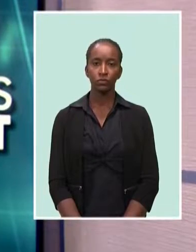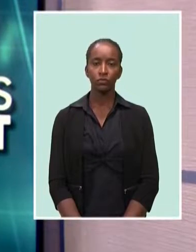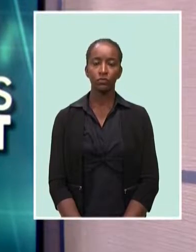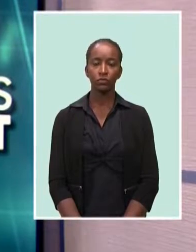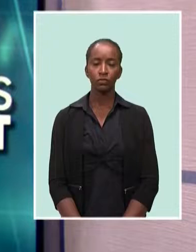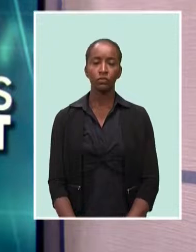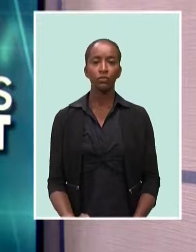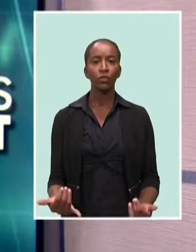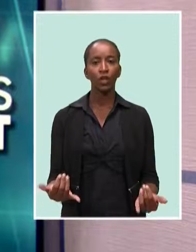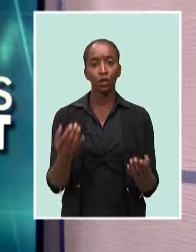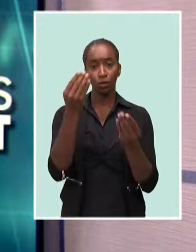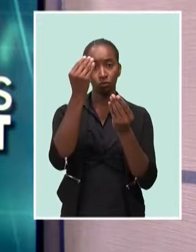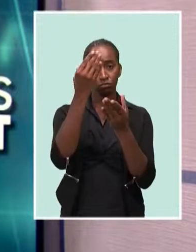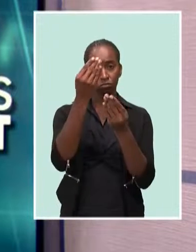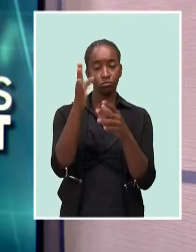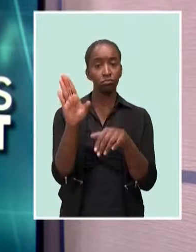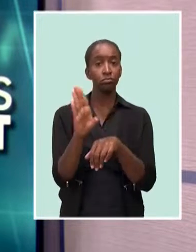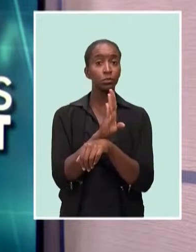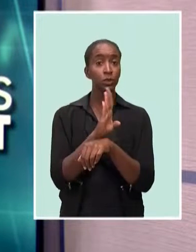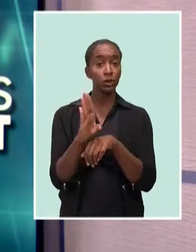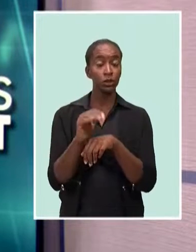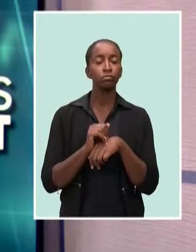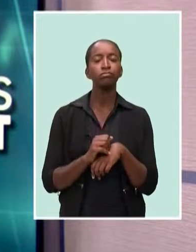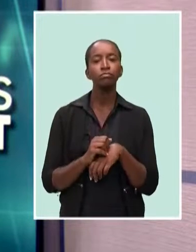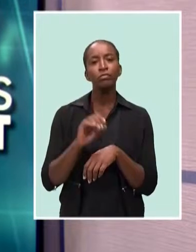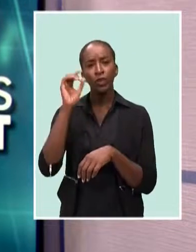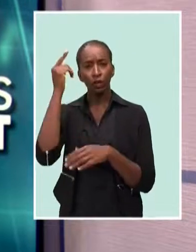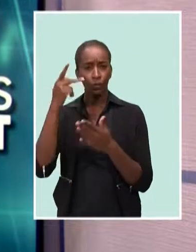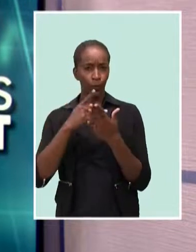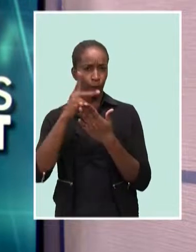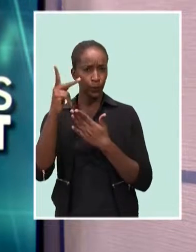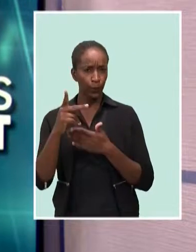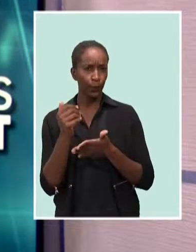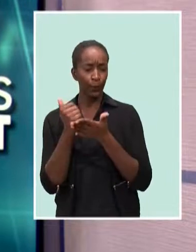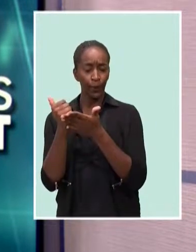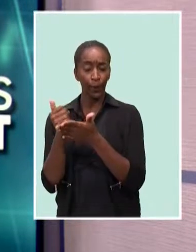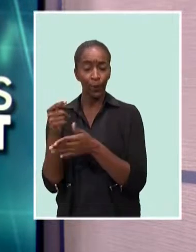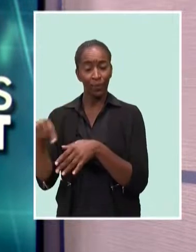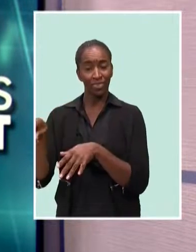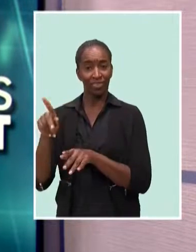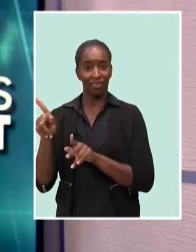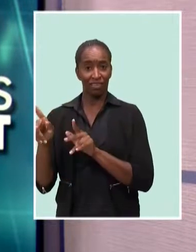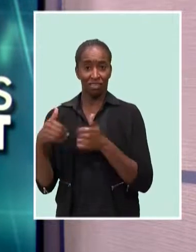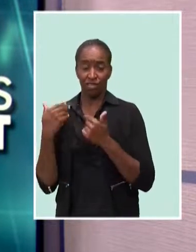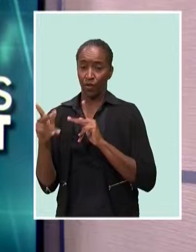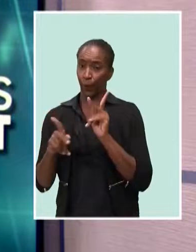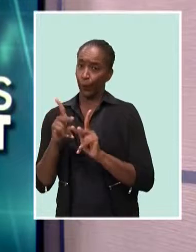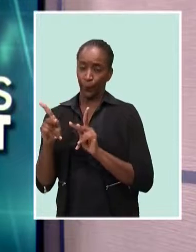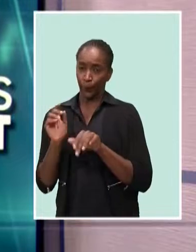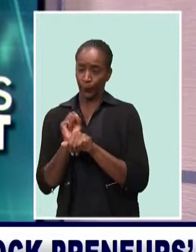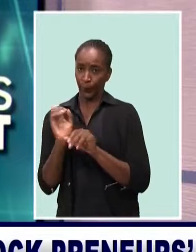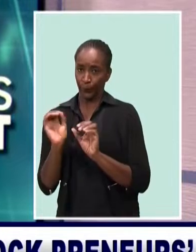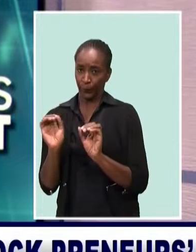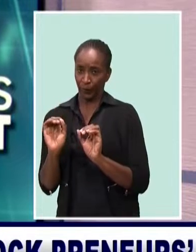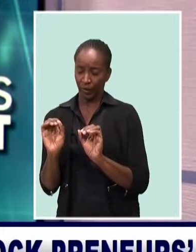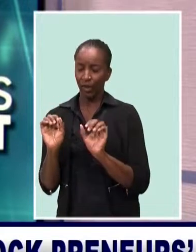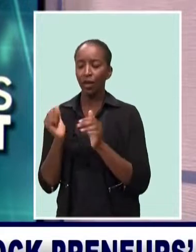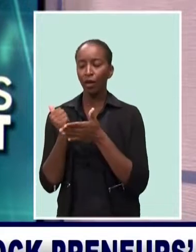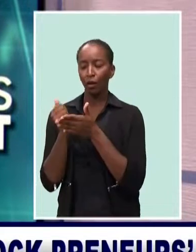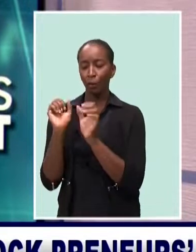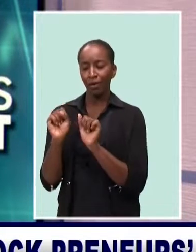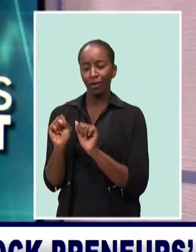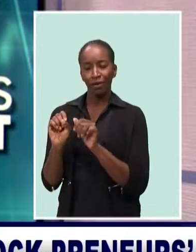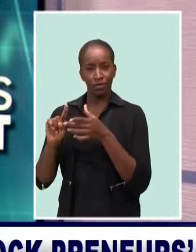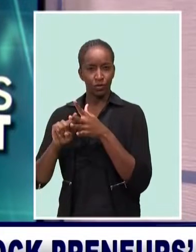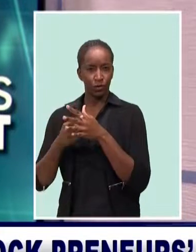And we're back now with business, and government's program targeting young people on the block, giving them an opportunity to become entrepreneurs, is up and